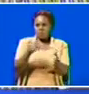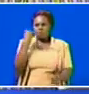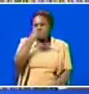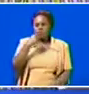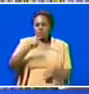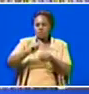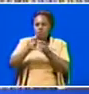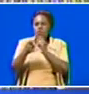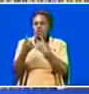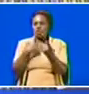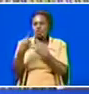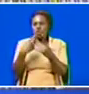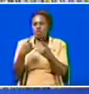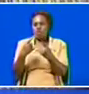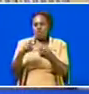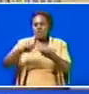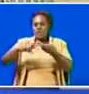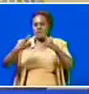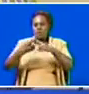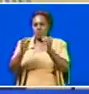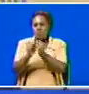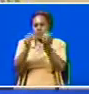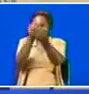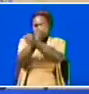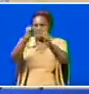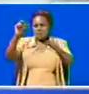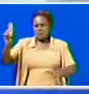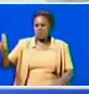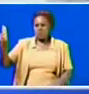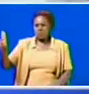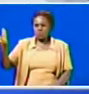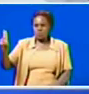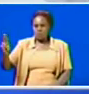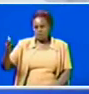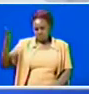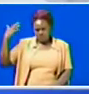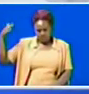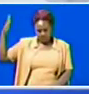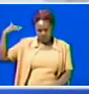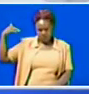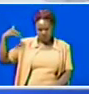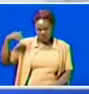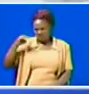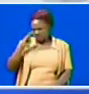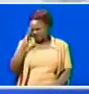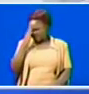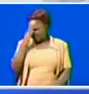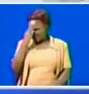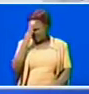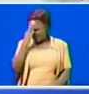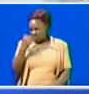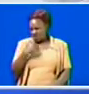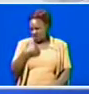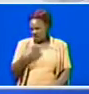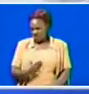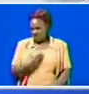tune regarding his severed relationship with President Uhuru Kenyatta. You know, initially we were skeptical on the